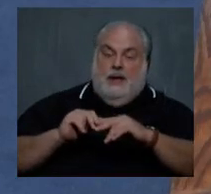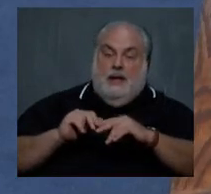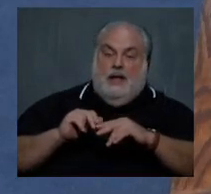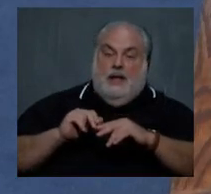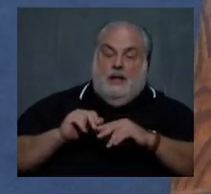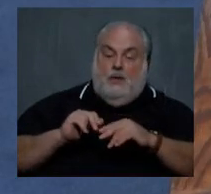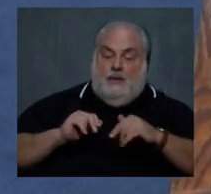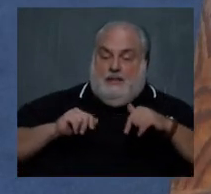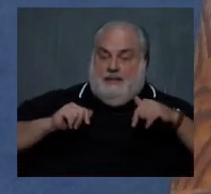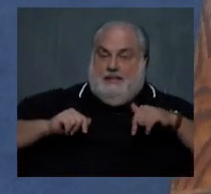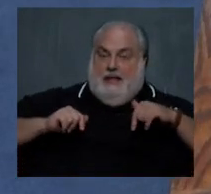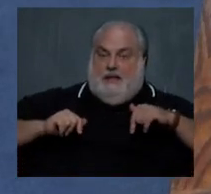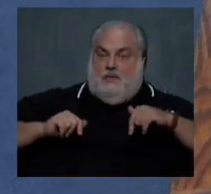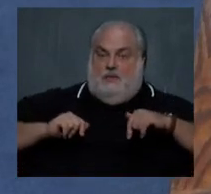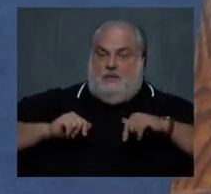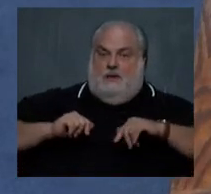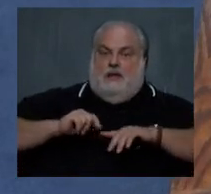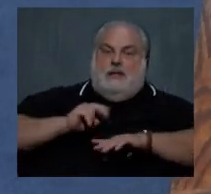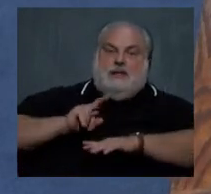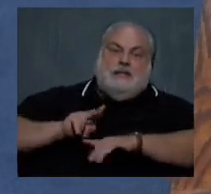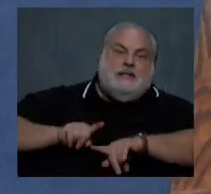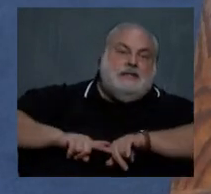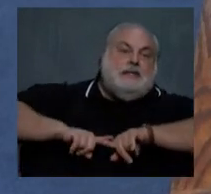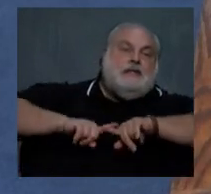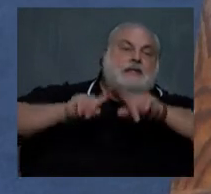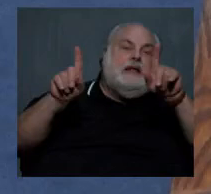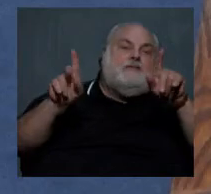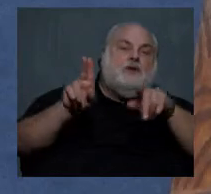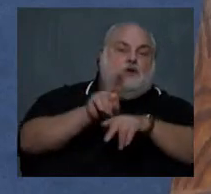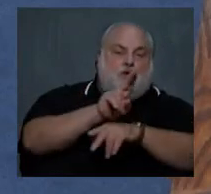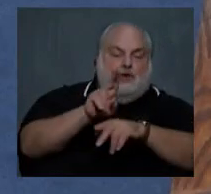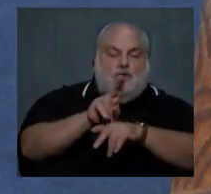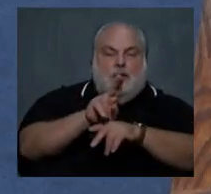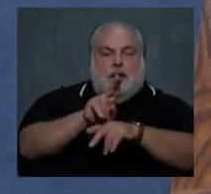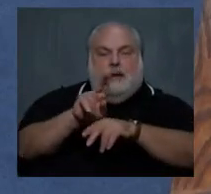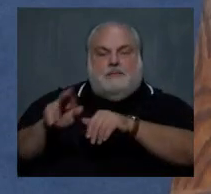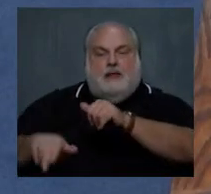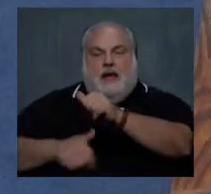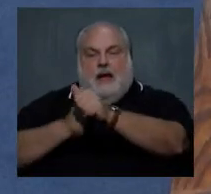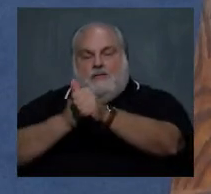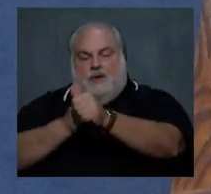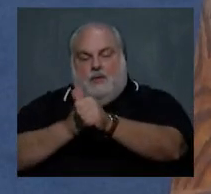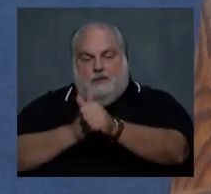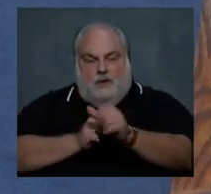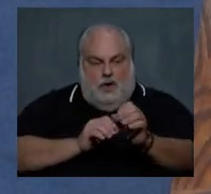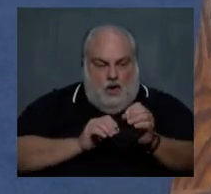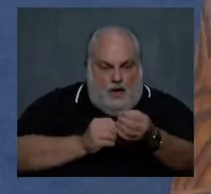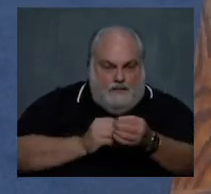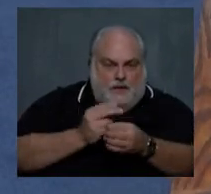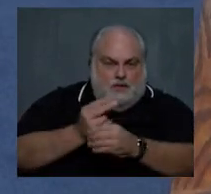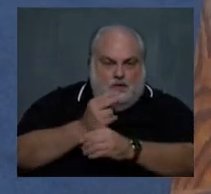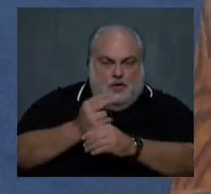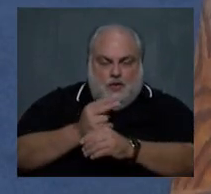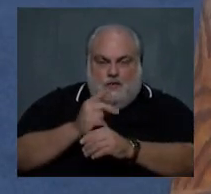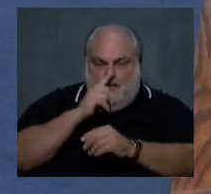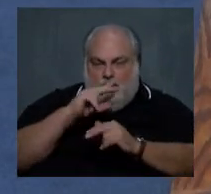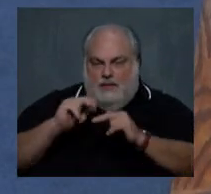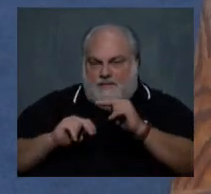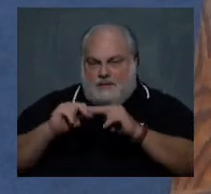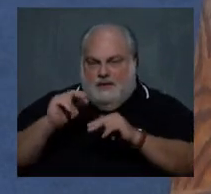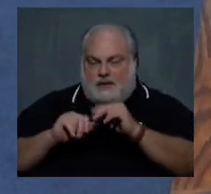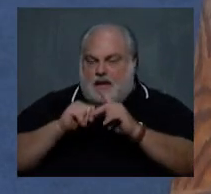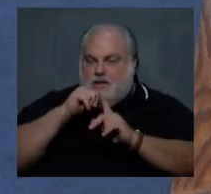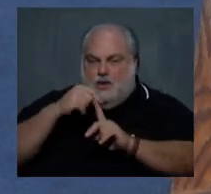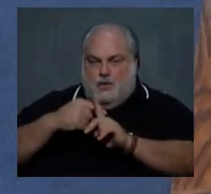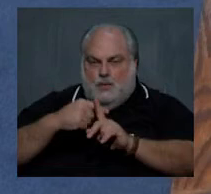event center. It was built for just a office or use space for that facility, but not to